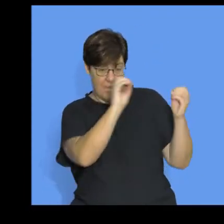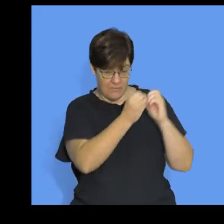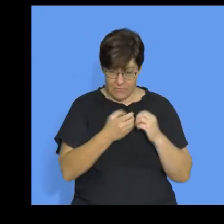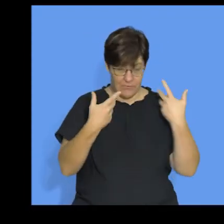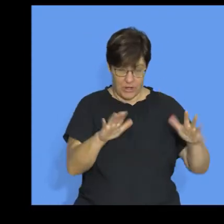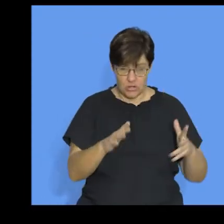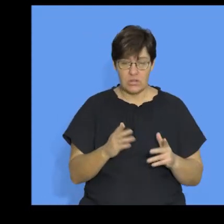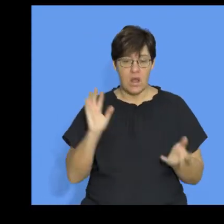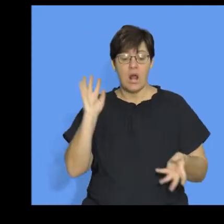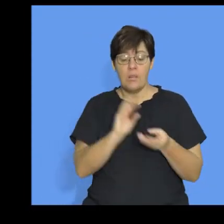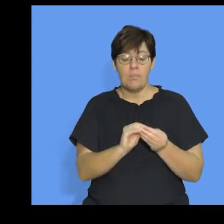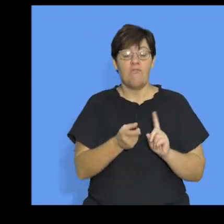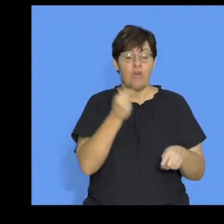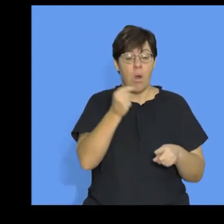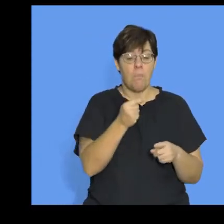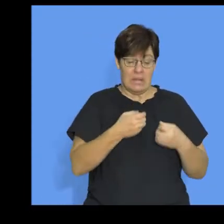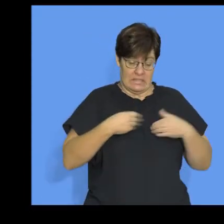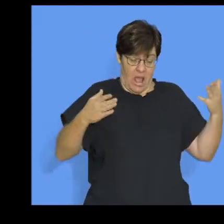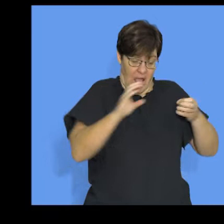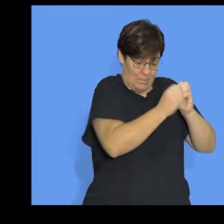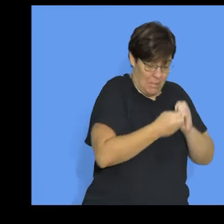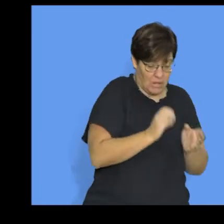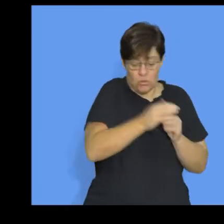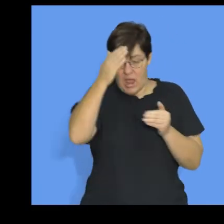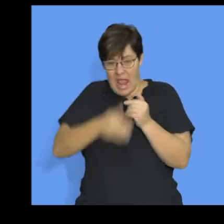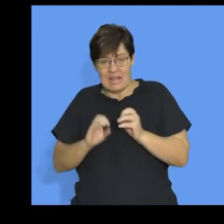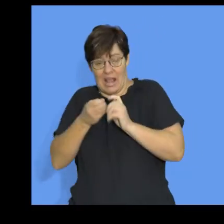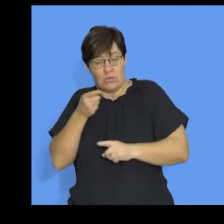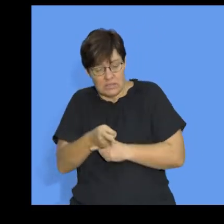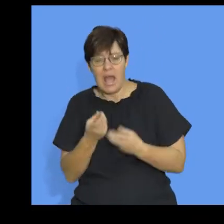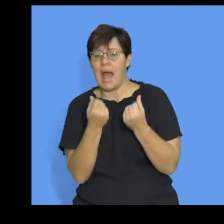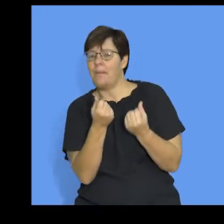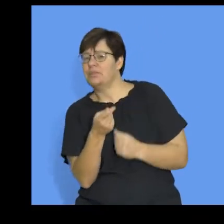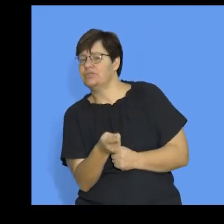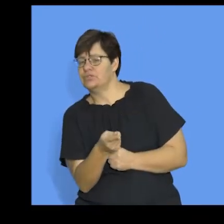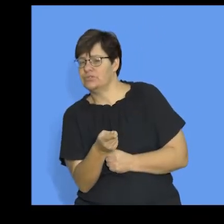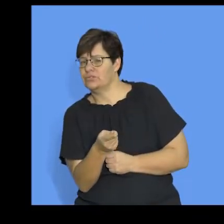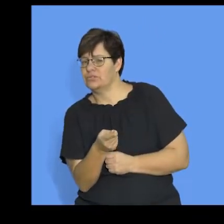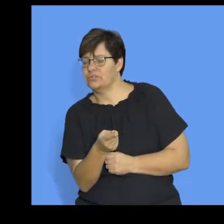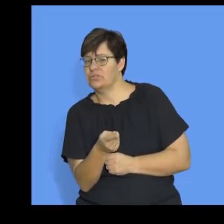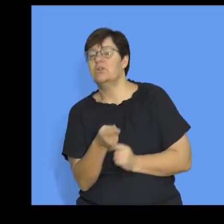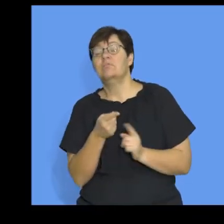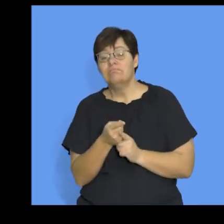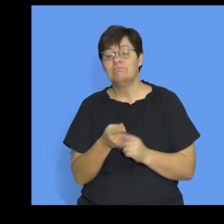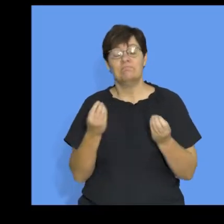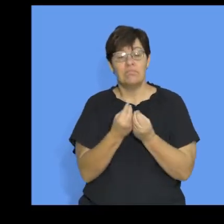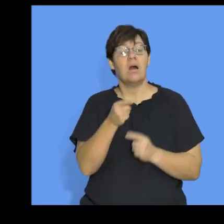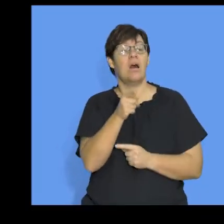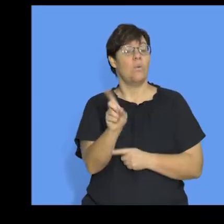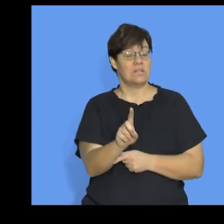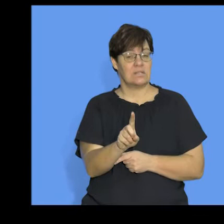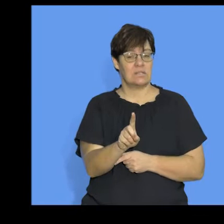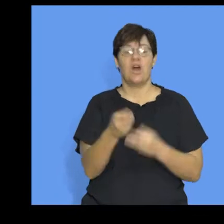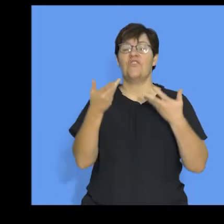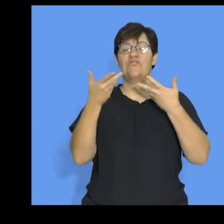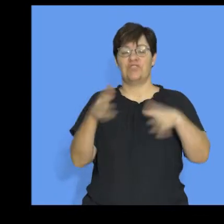is also an asset account. For example, you've now produced goods. Those goods are what you call your